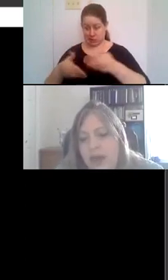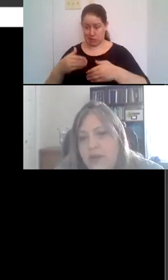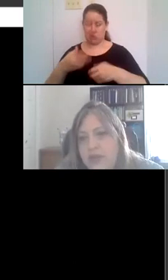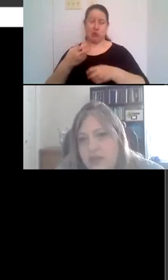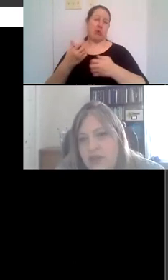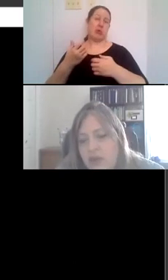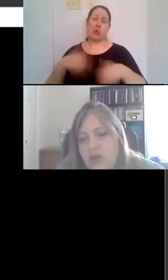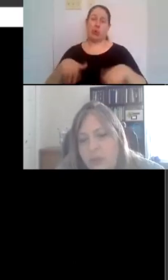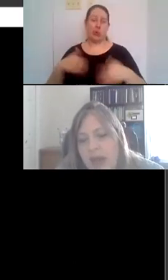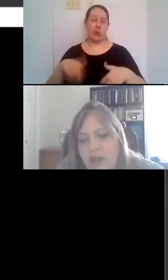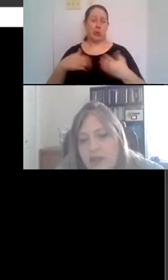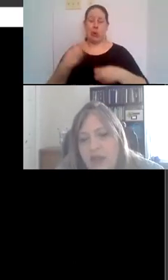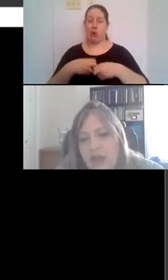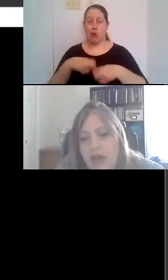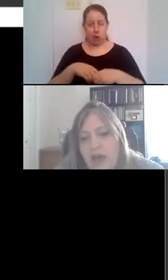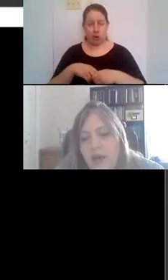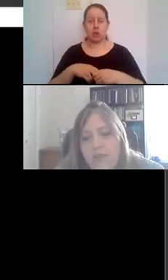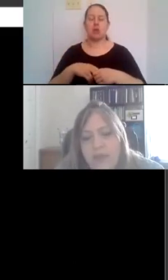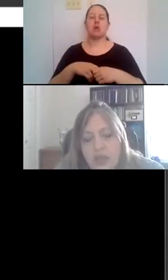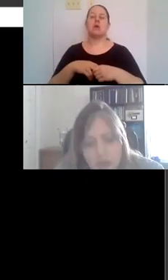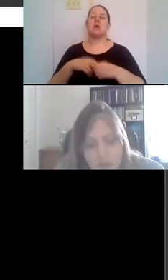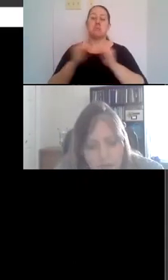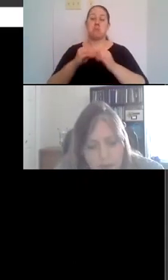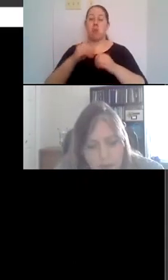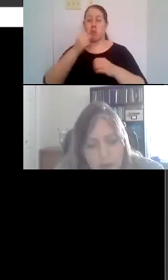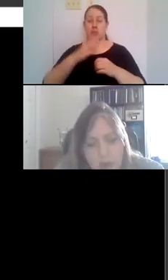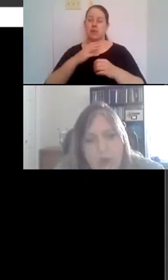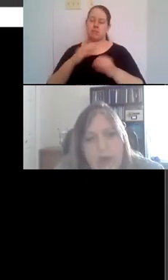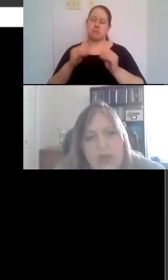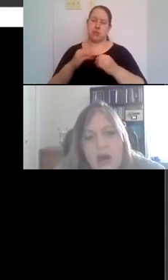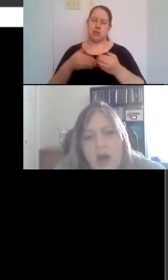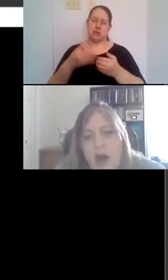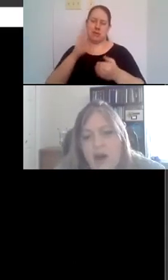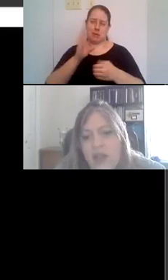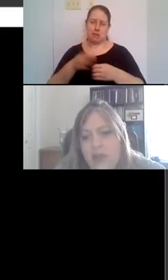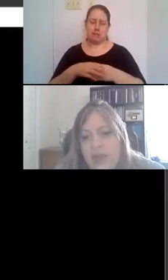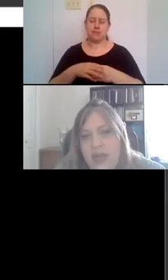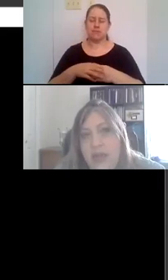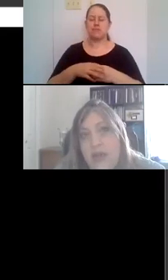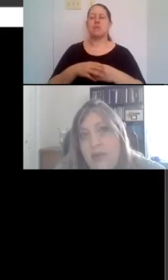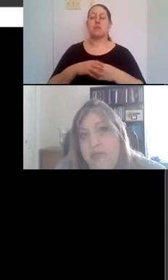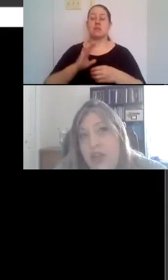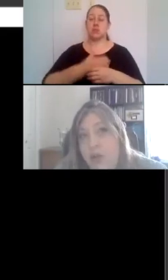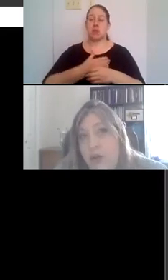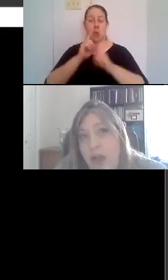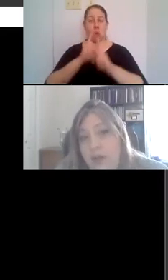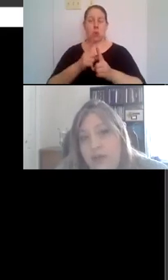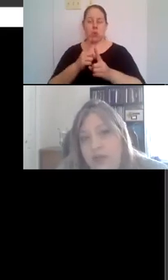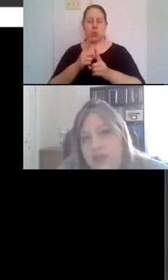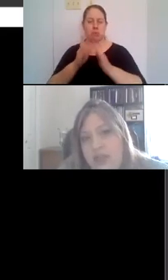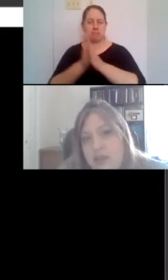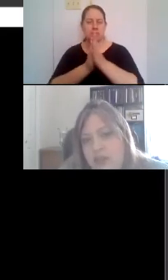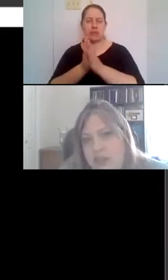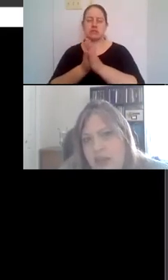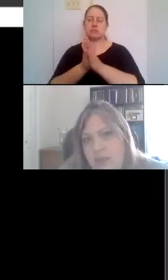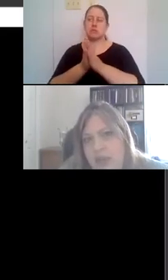be. This is our true passion. So women are a little bit, they don't know the opportunities